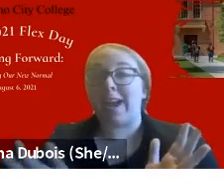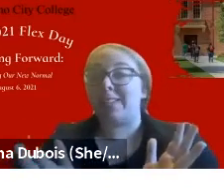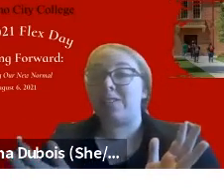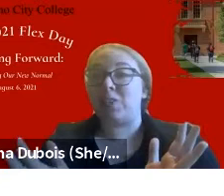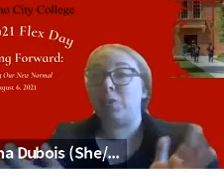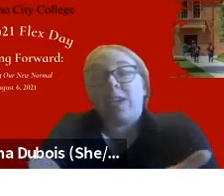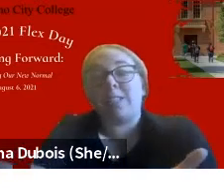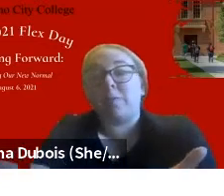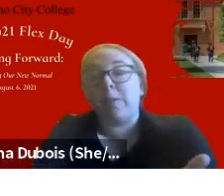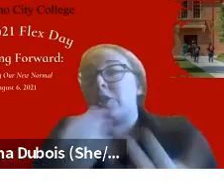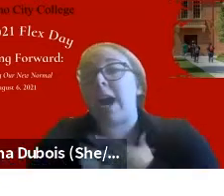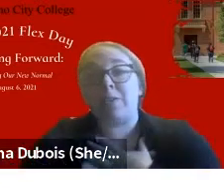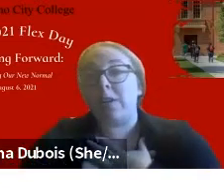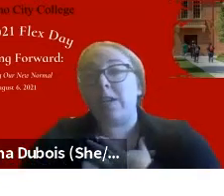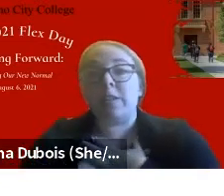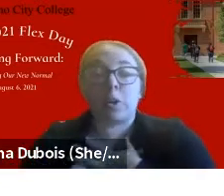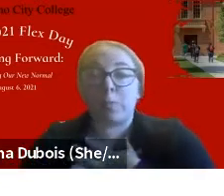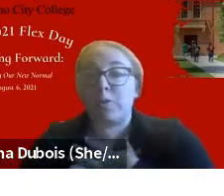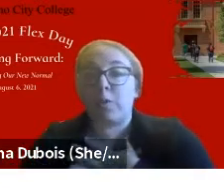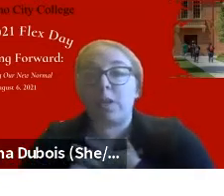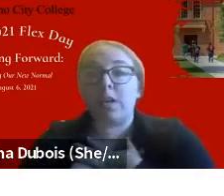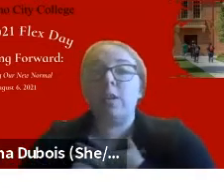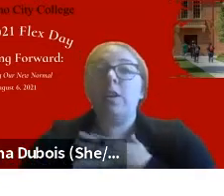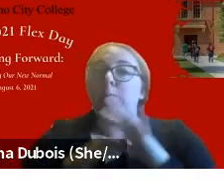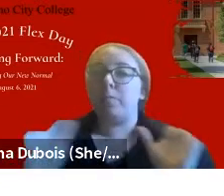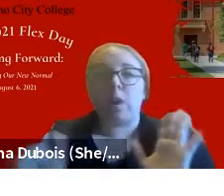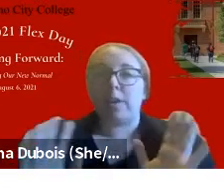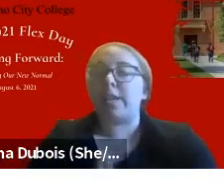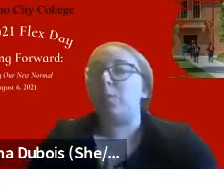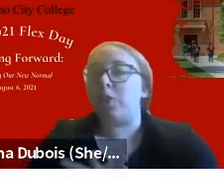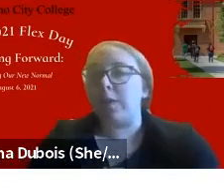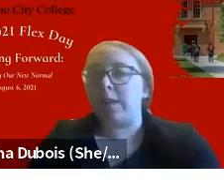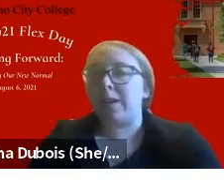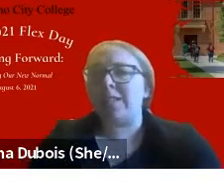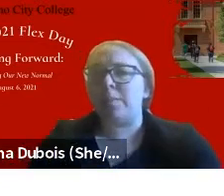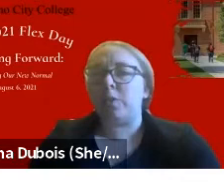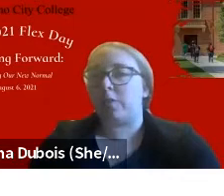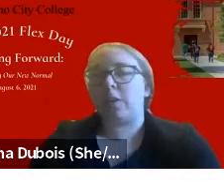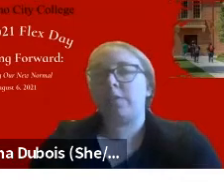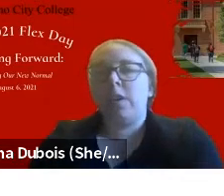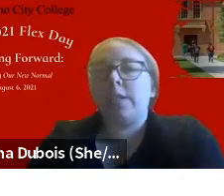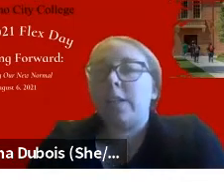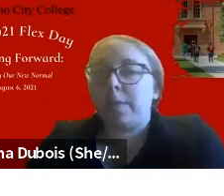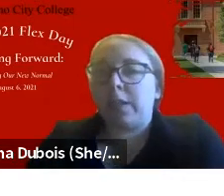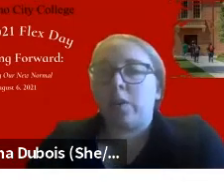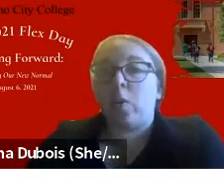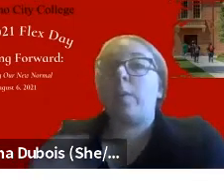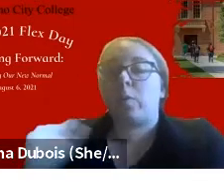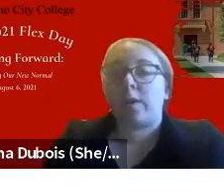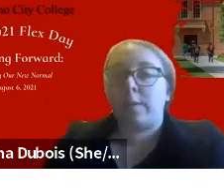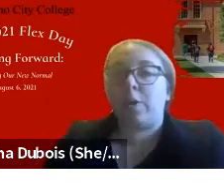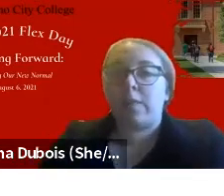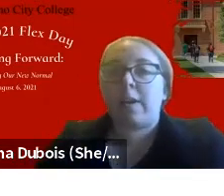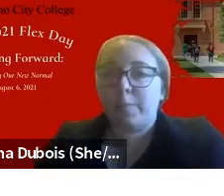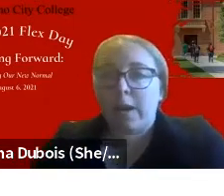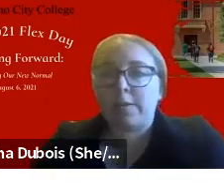don't want access to the extra information. I don't need it. The interpreters don't need it. Yes, we should be in there as observers is typically what we